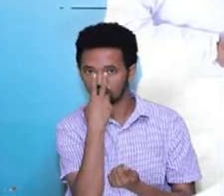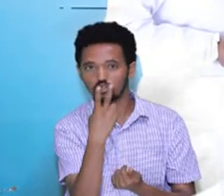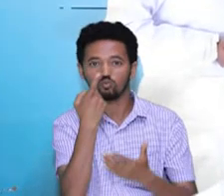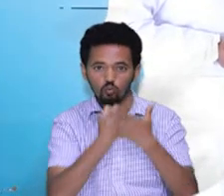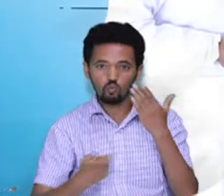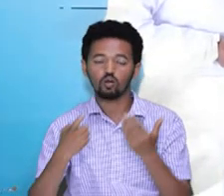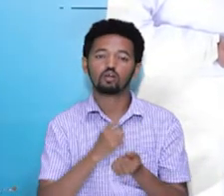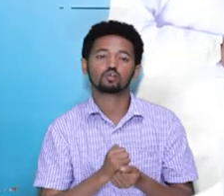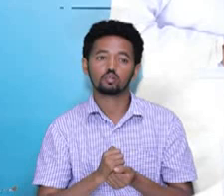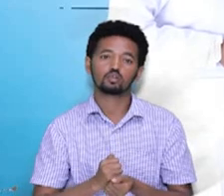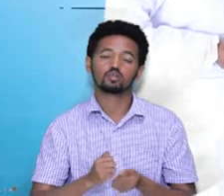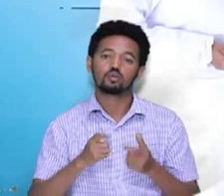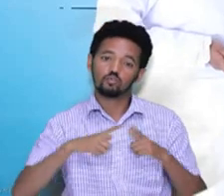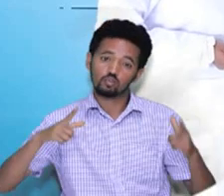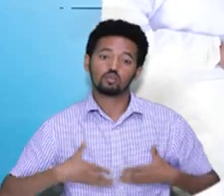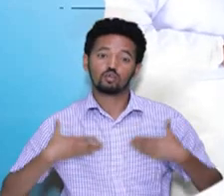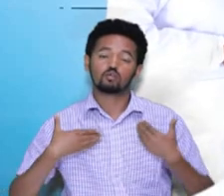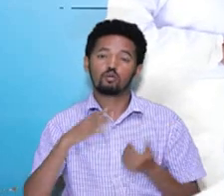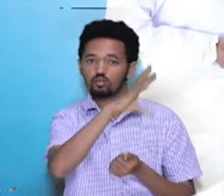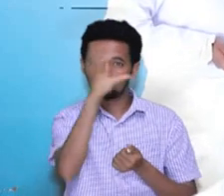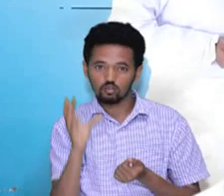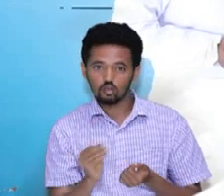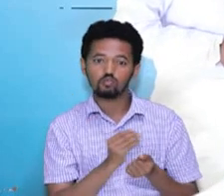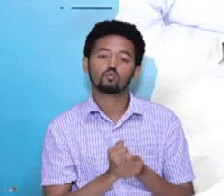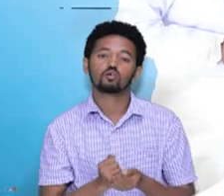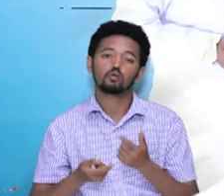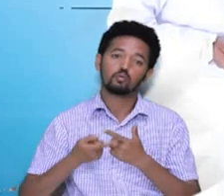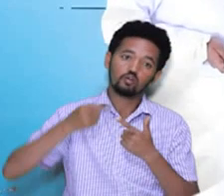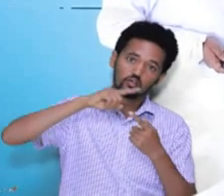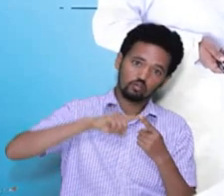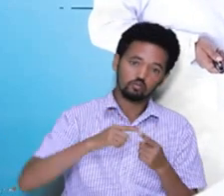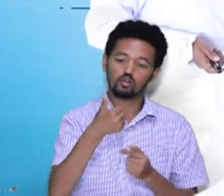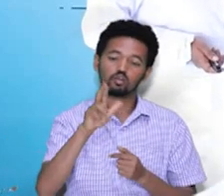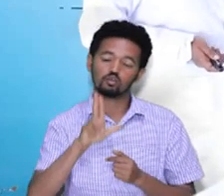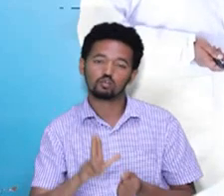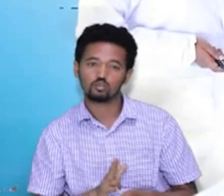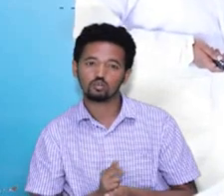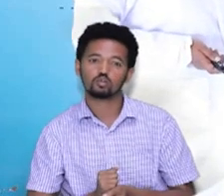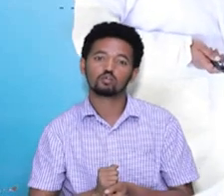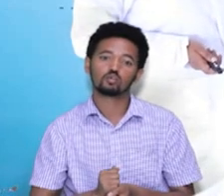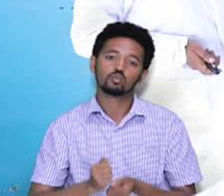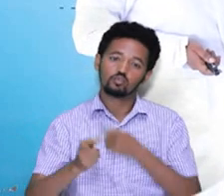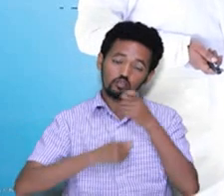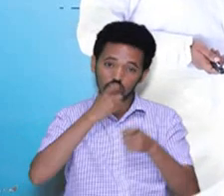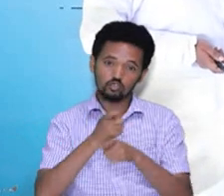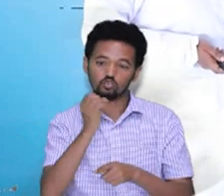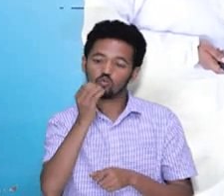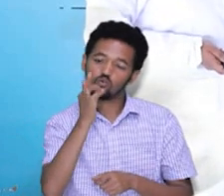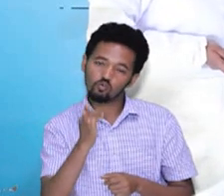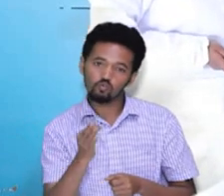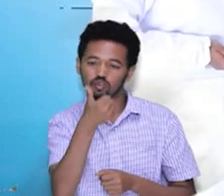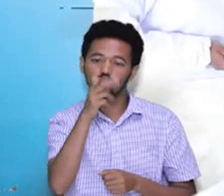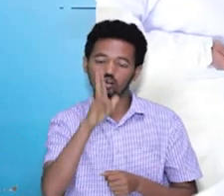what events happened in Africa during Precambrian Era. The age of Precambrian